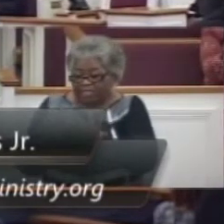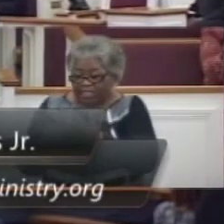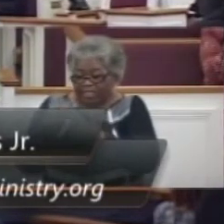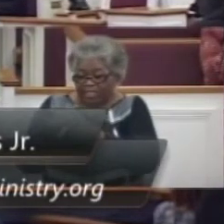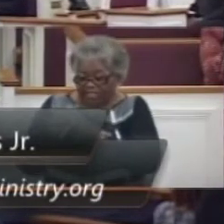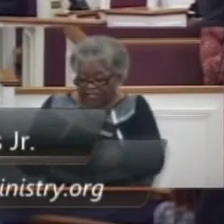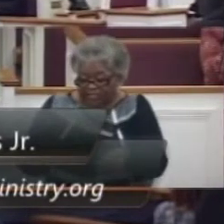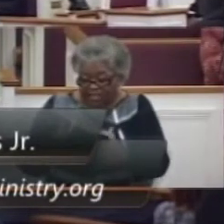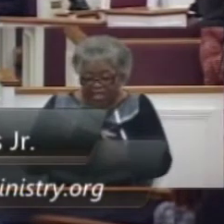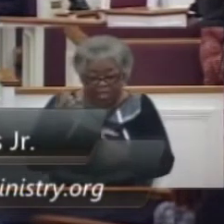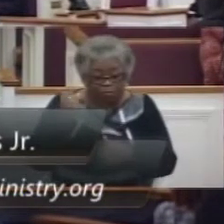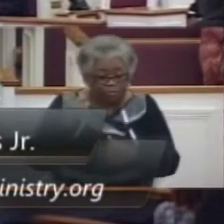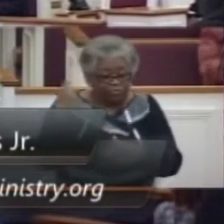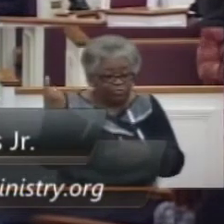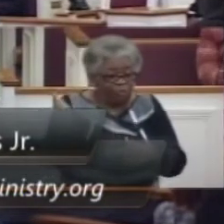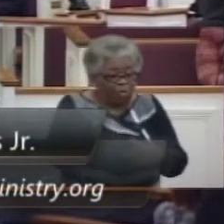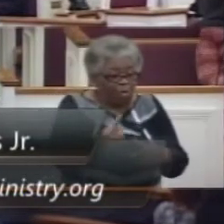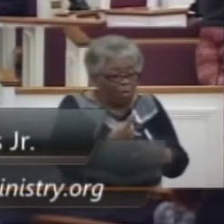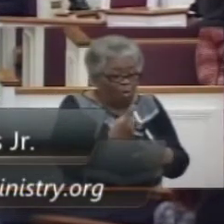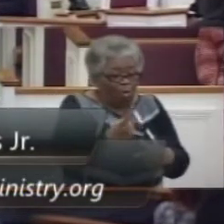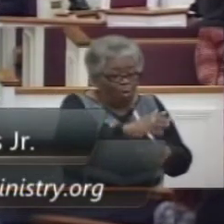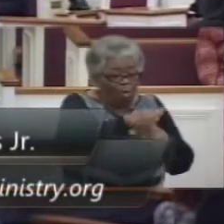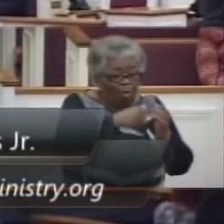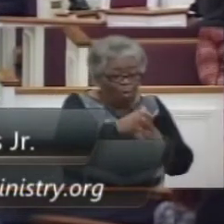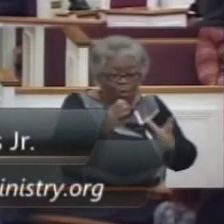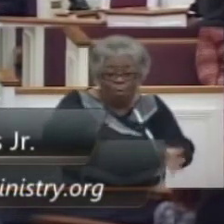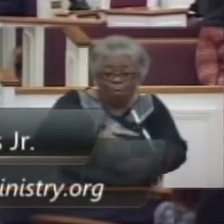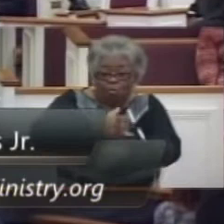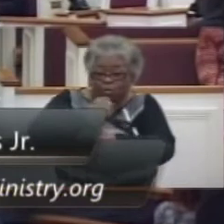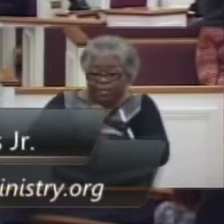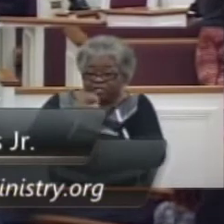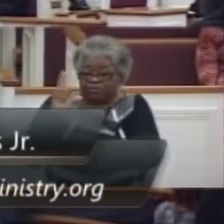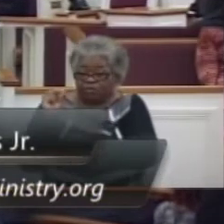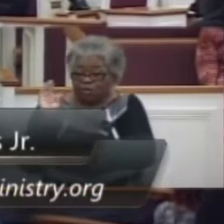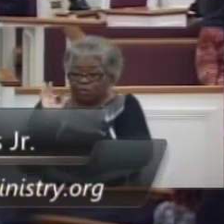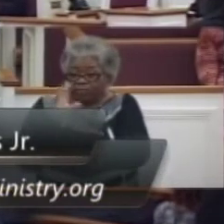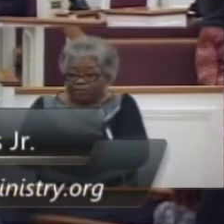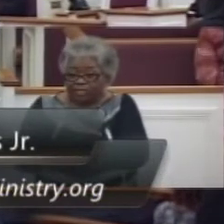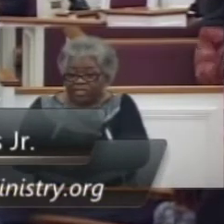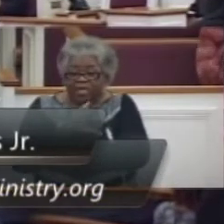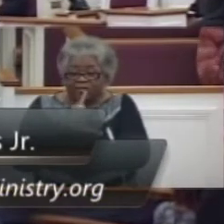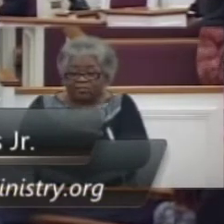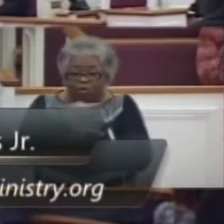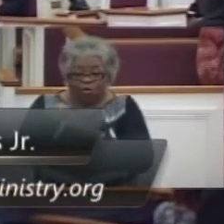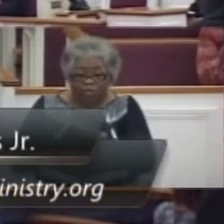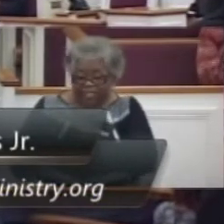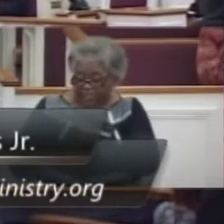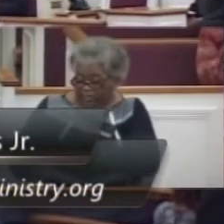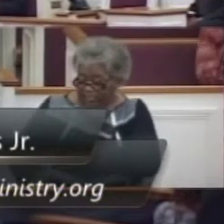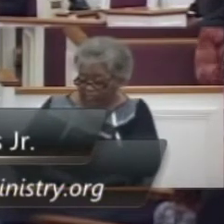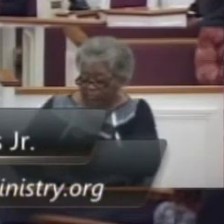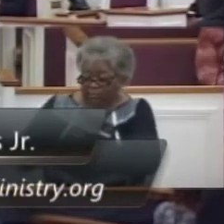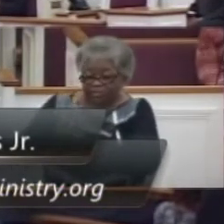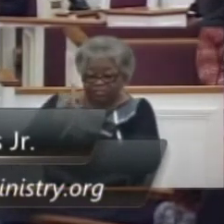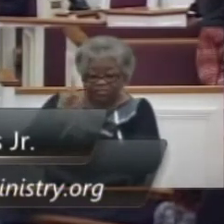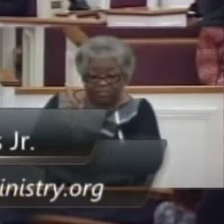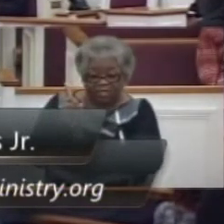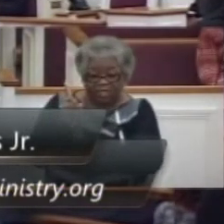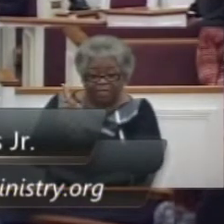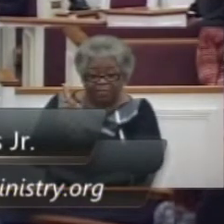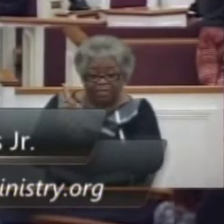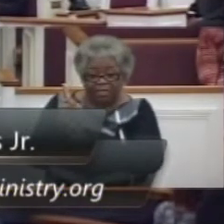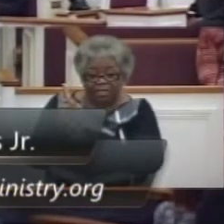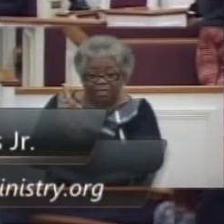his life was all wins and no defeats. So when he stood up to threaten